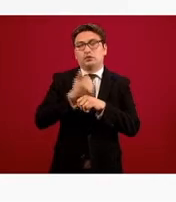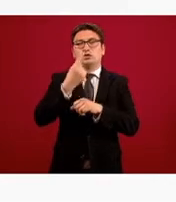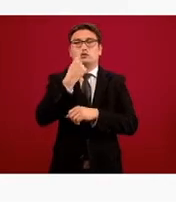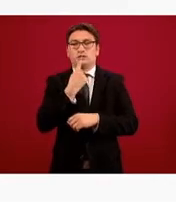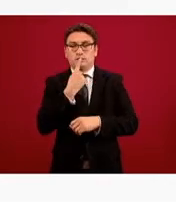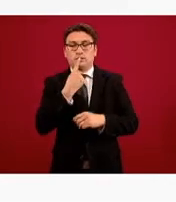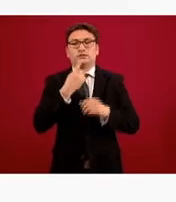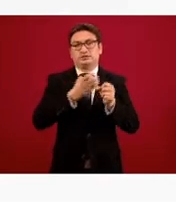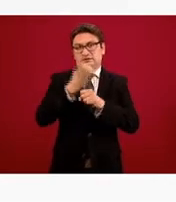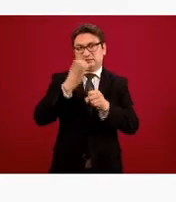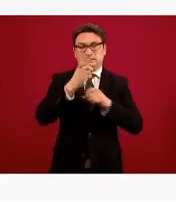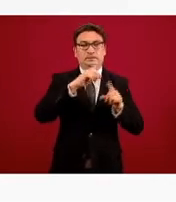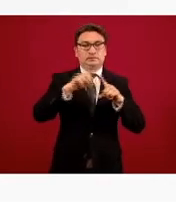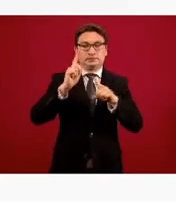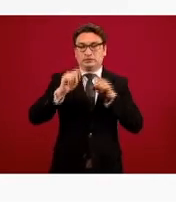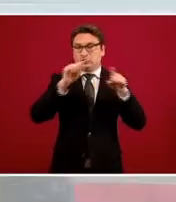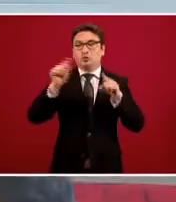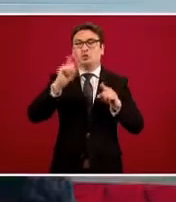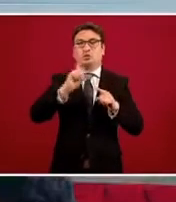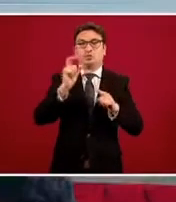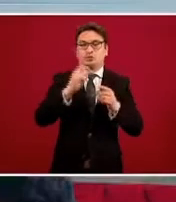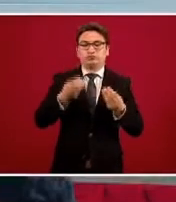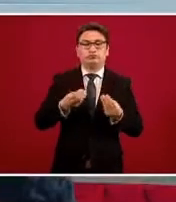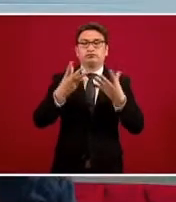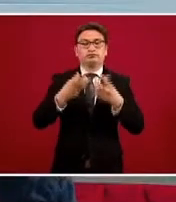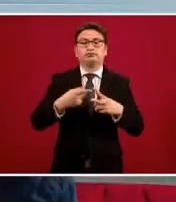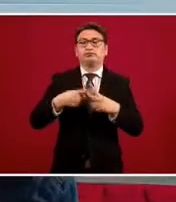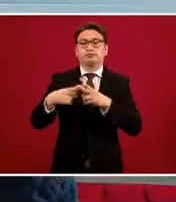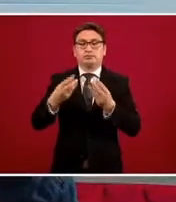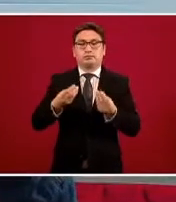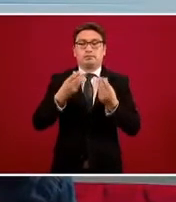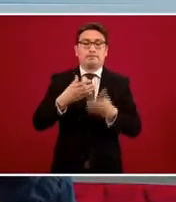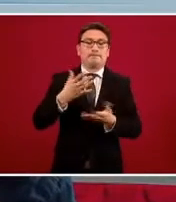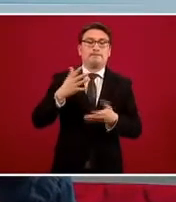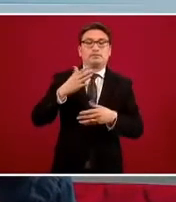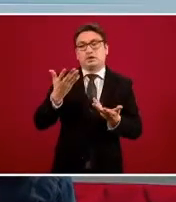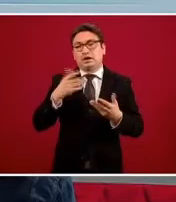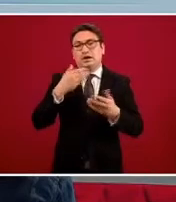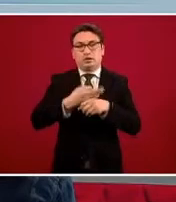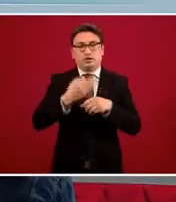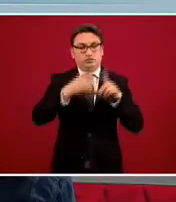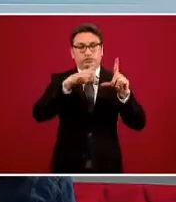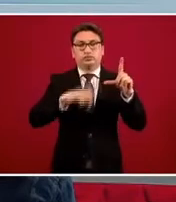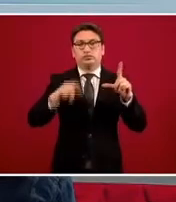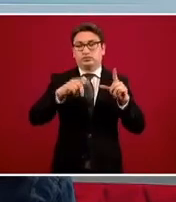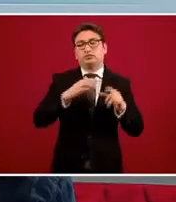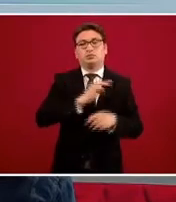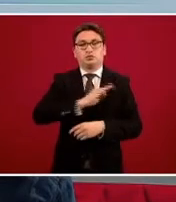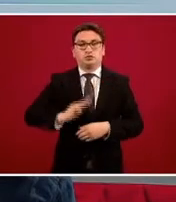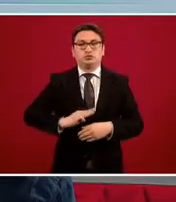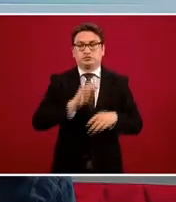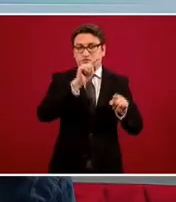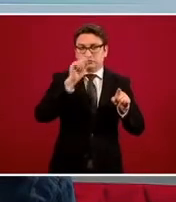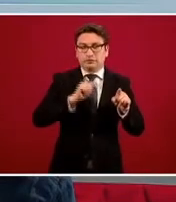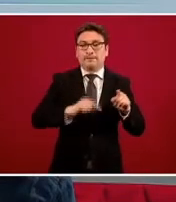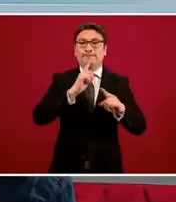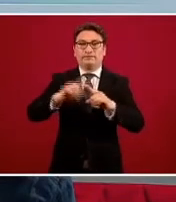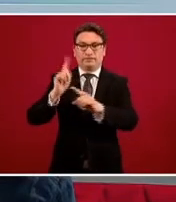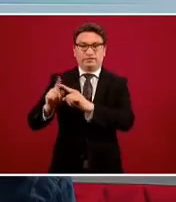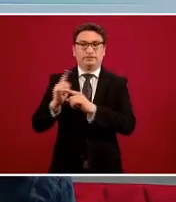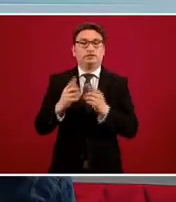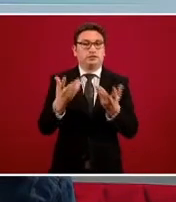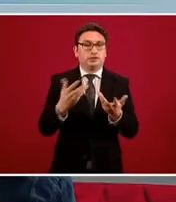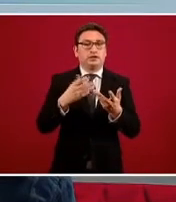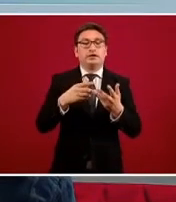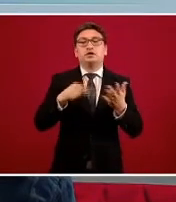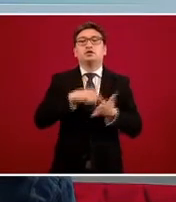disease than others. Of course, they are represented in orange tones. As to those who